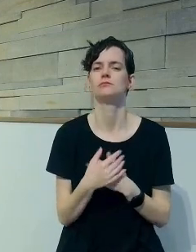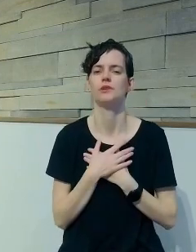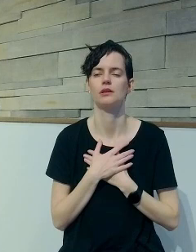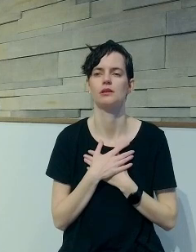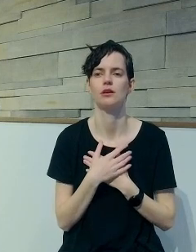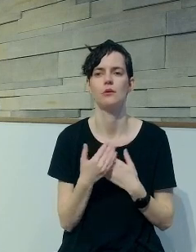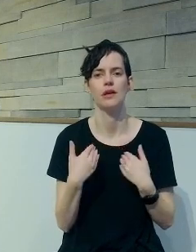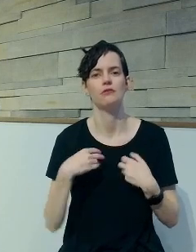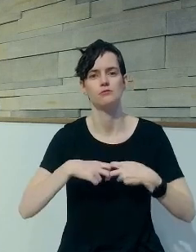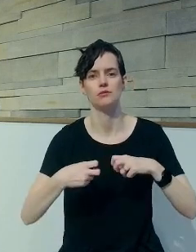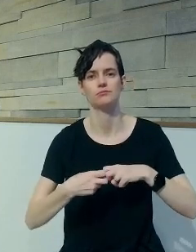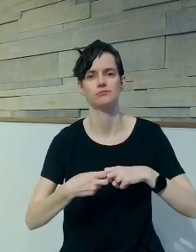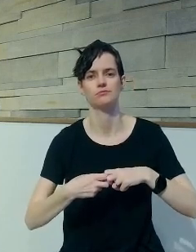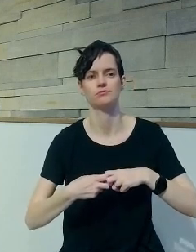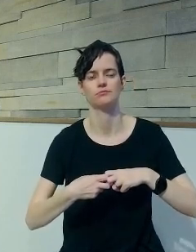Folks, we have a problem.